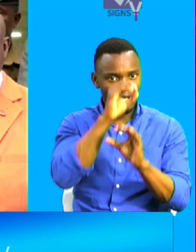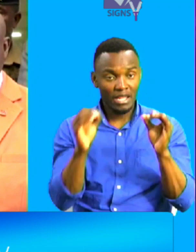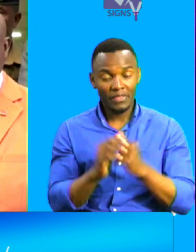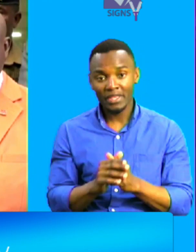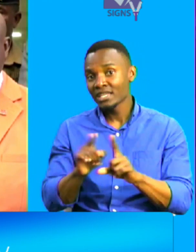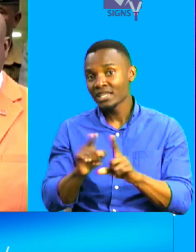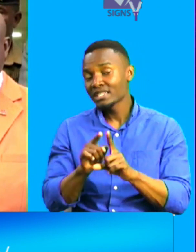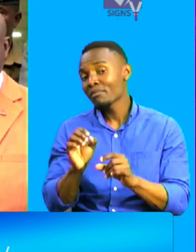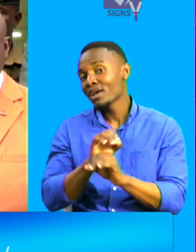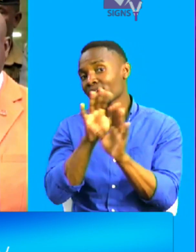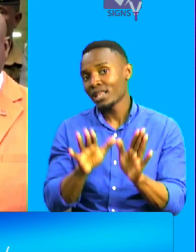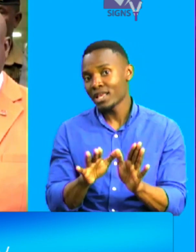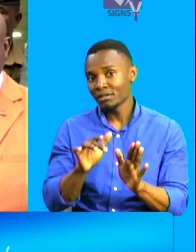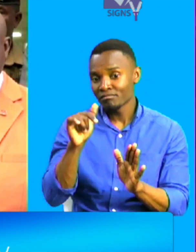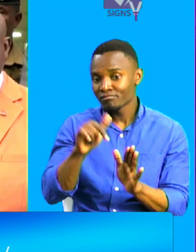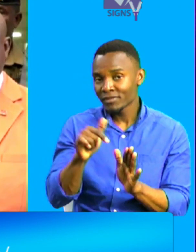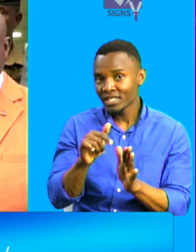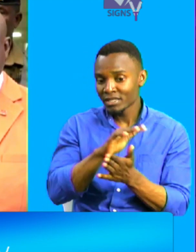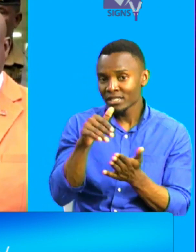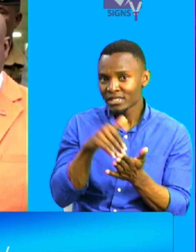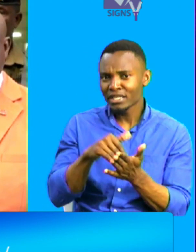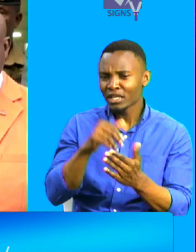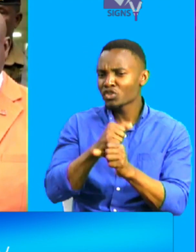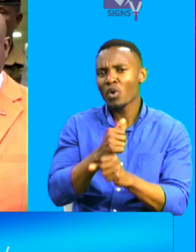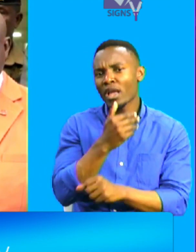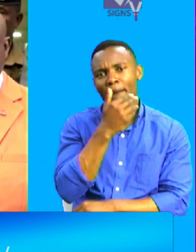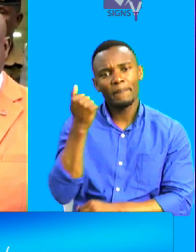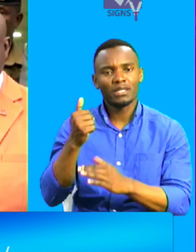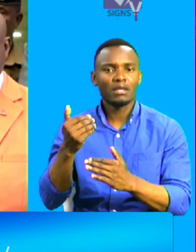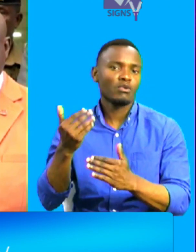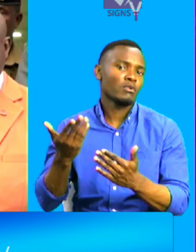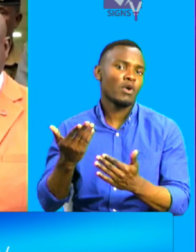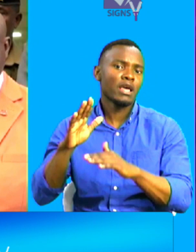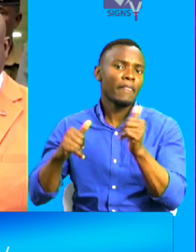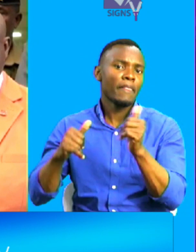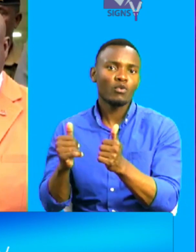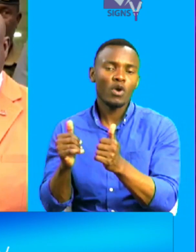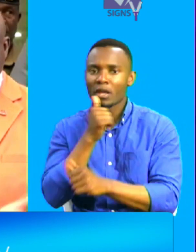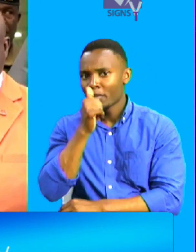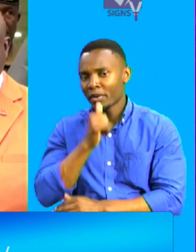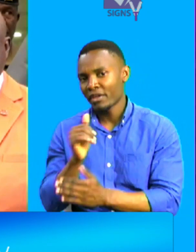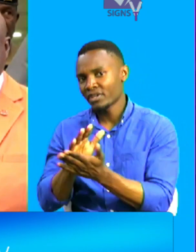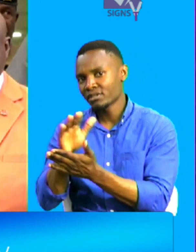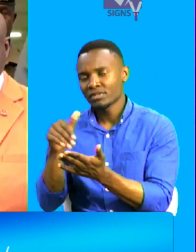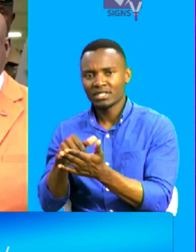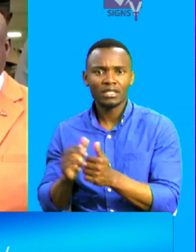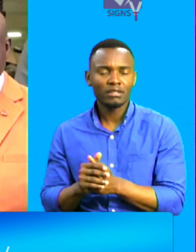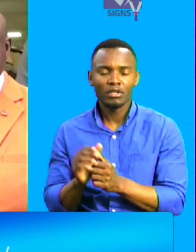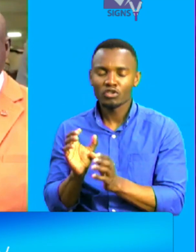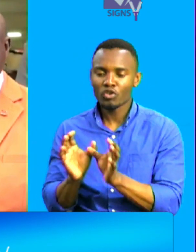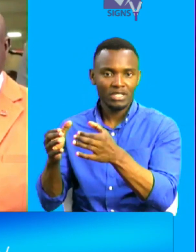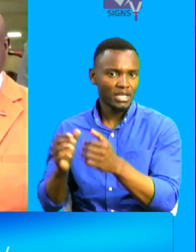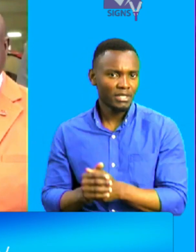area where the public sector is doing much better than even the private sector, and so why not offer our services even for the private